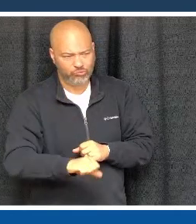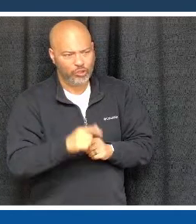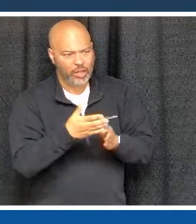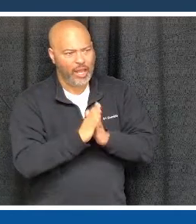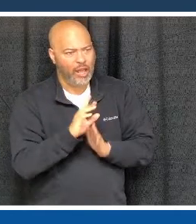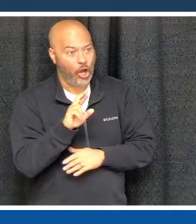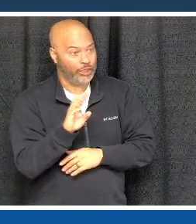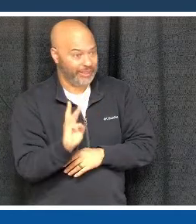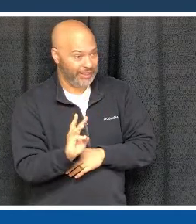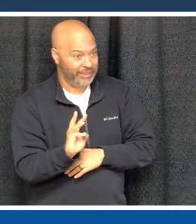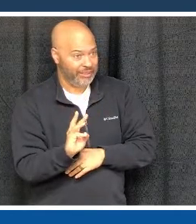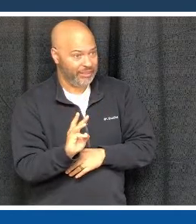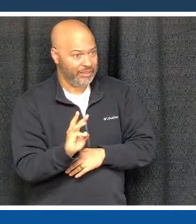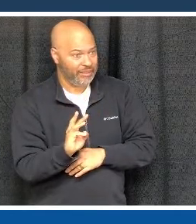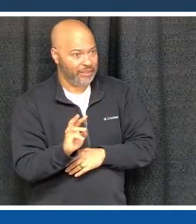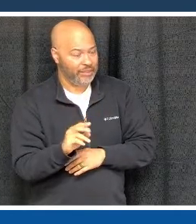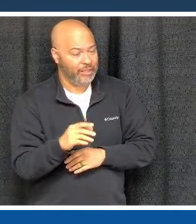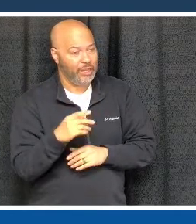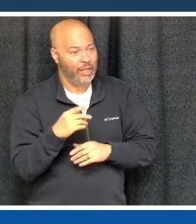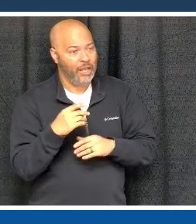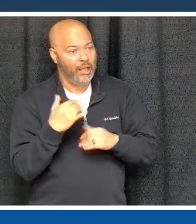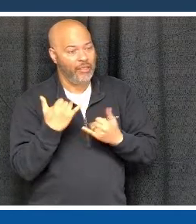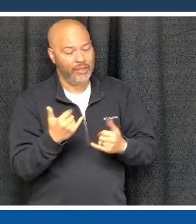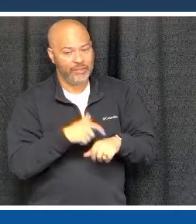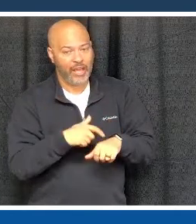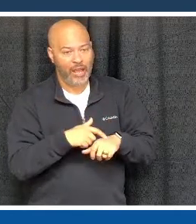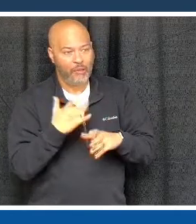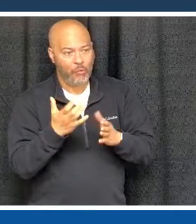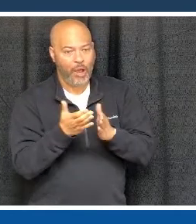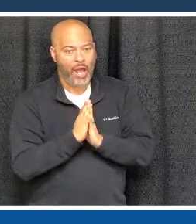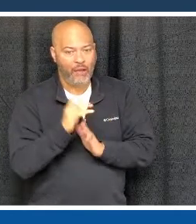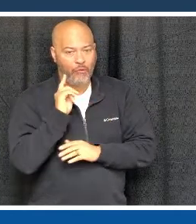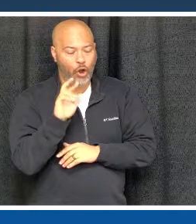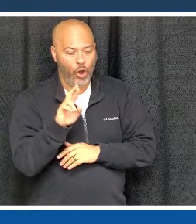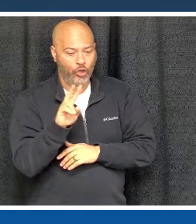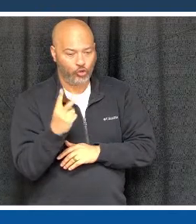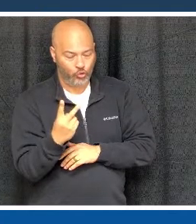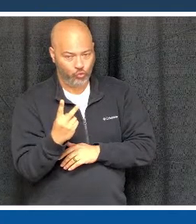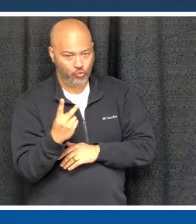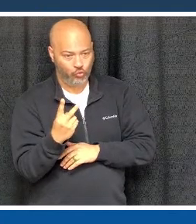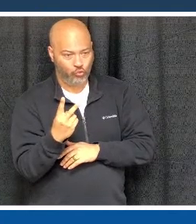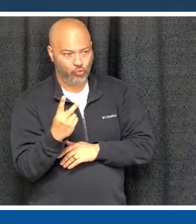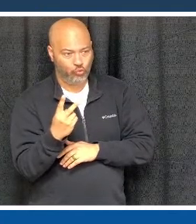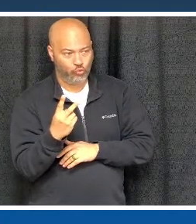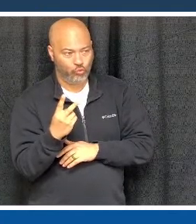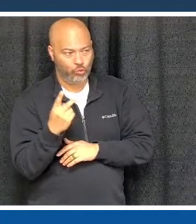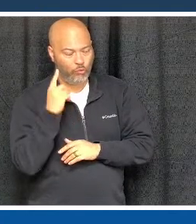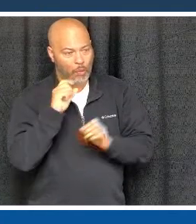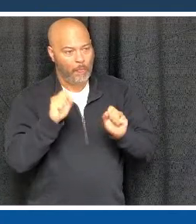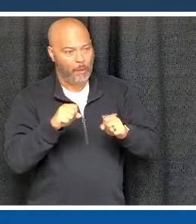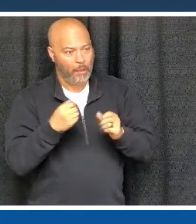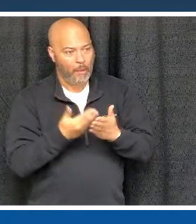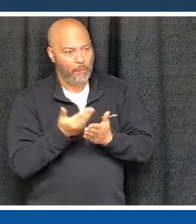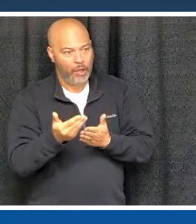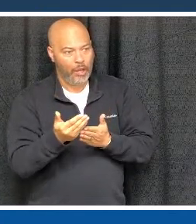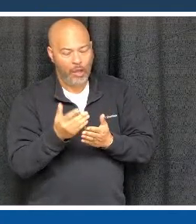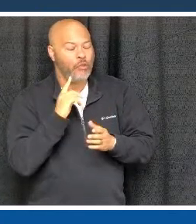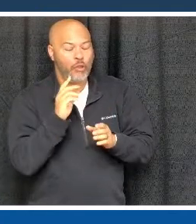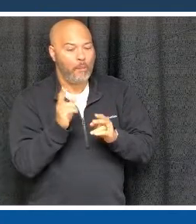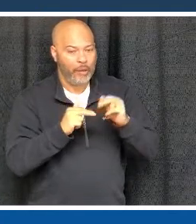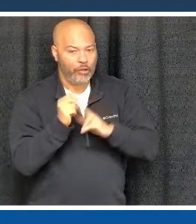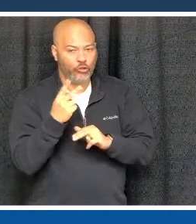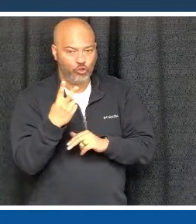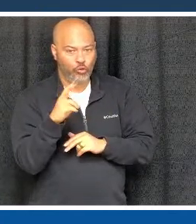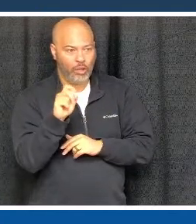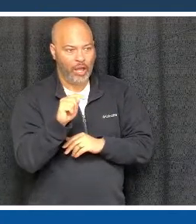go to R6. This time they're coming back and asking for R2 for the ability to build two lots. This property's